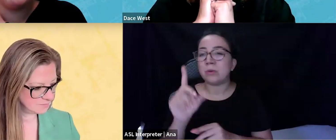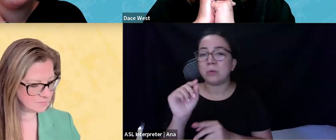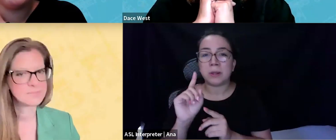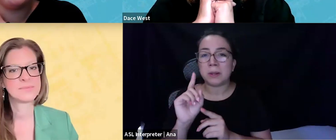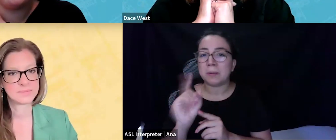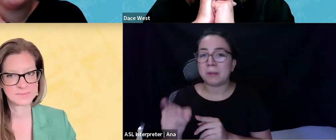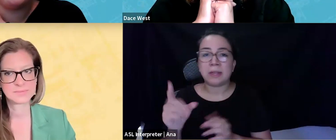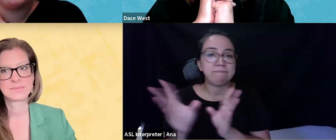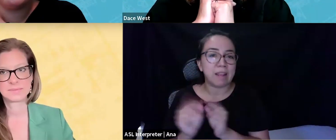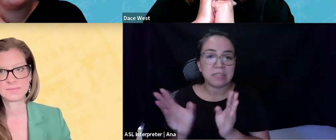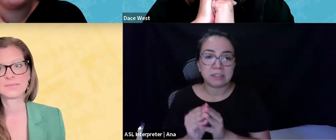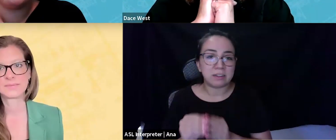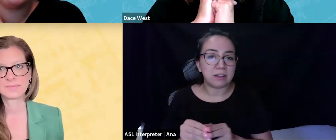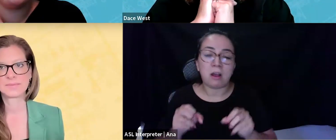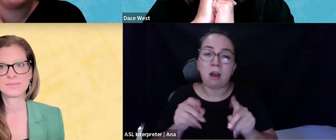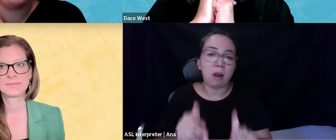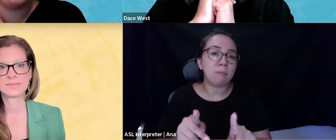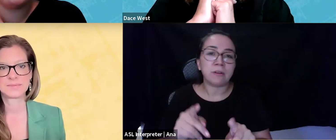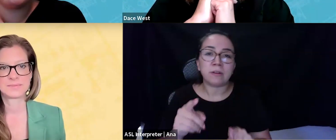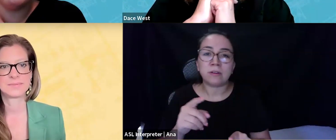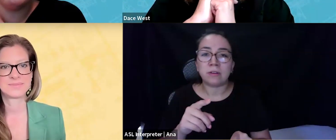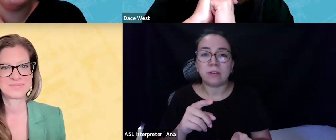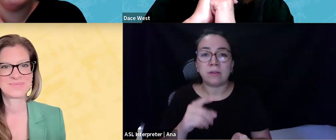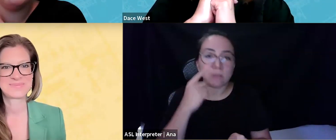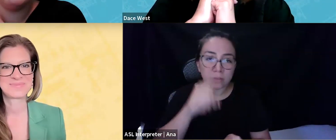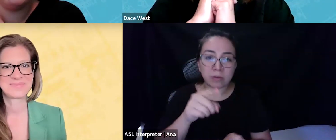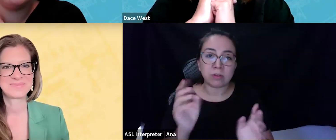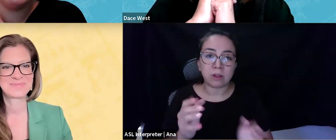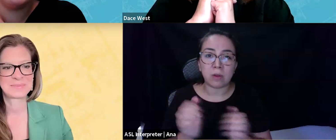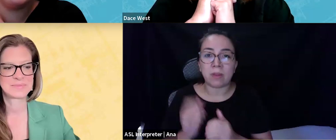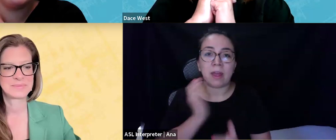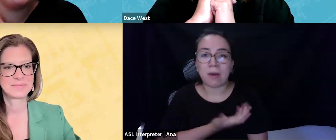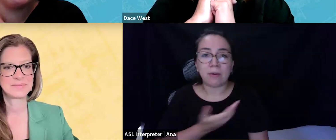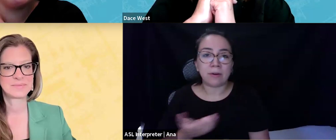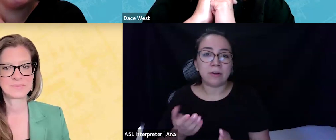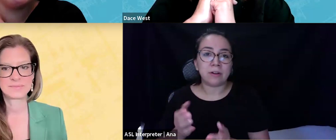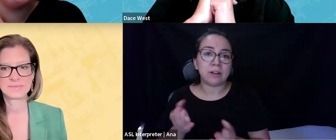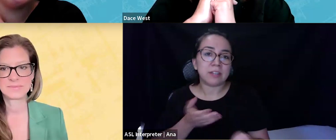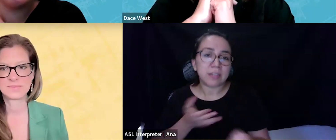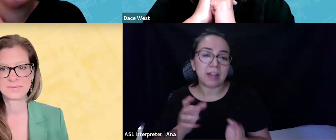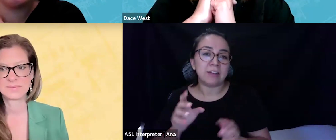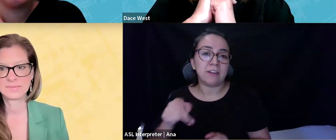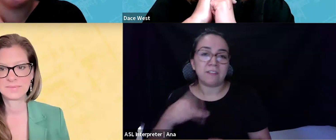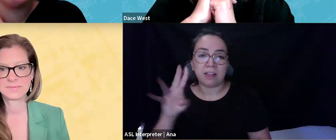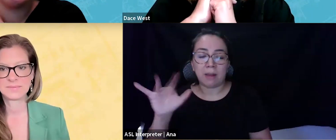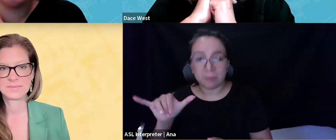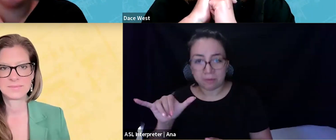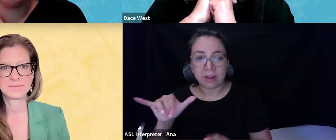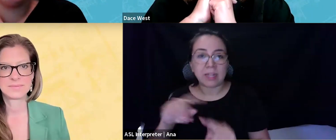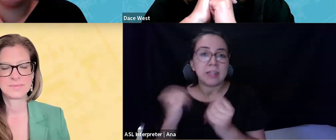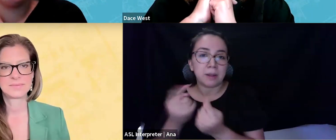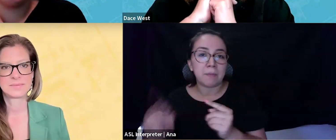sessions that are an opportunity for you to talk with our engaged philanthropy team about your